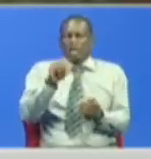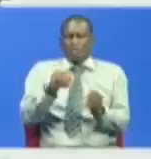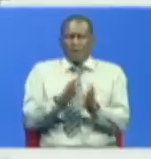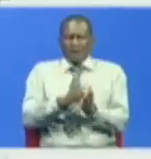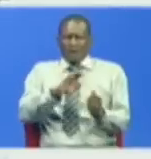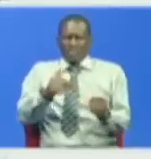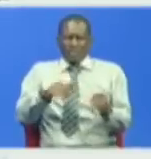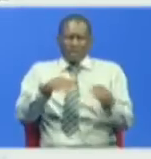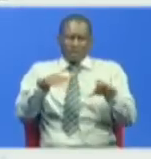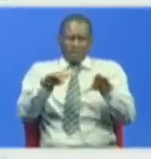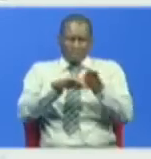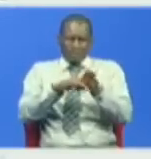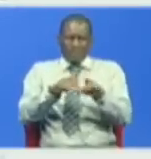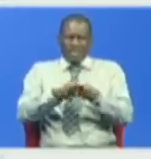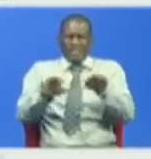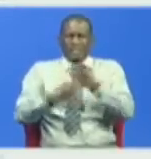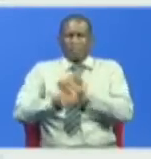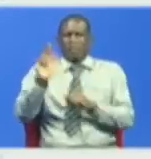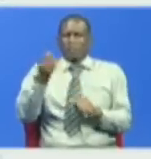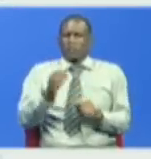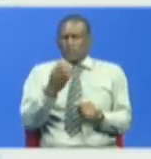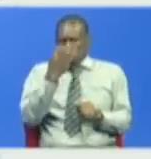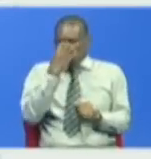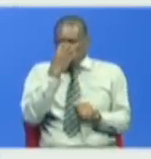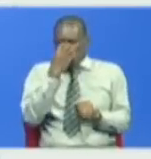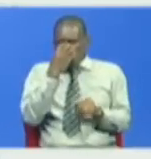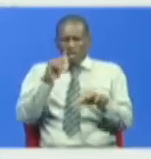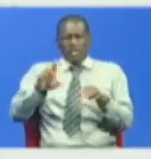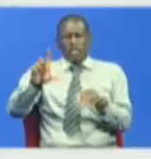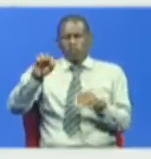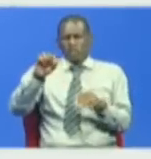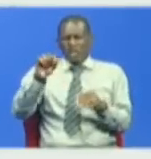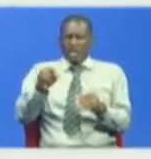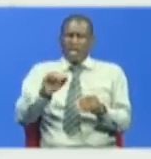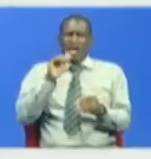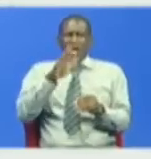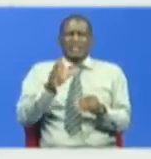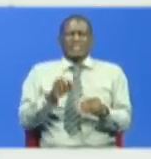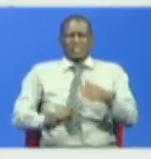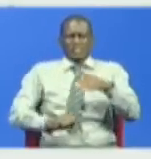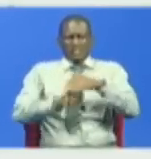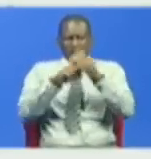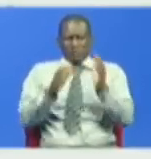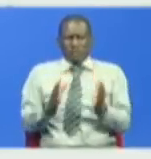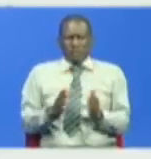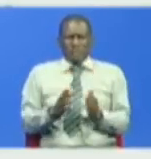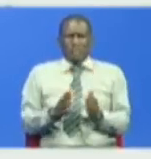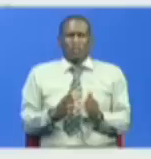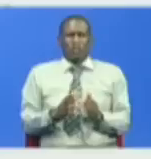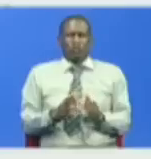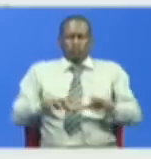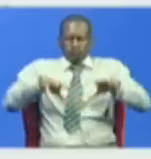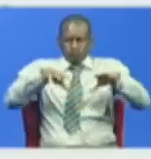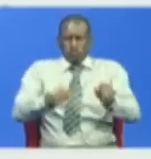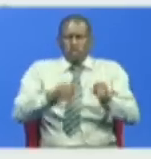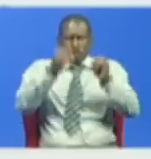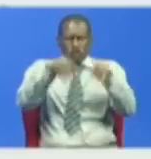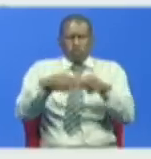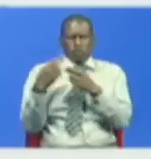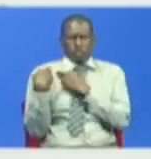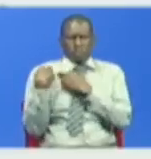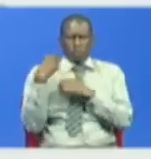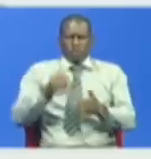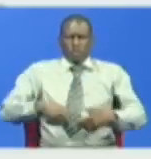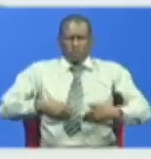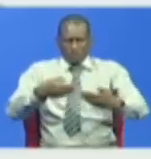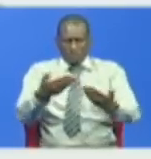allies, as the Deputy President William Ruto, in a tweet, called on his troops to take up the new roles they have been